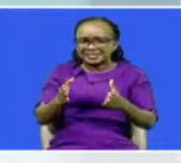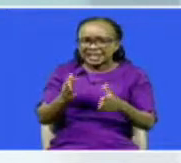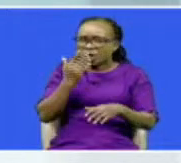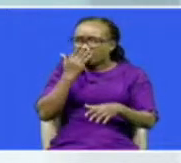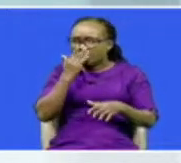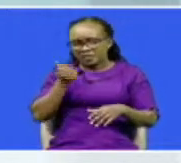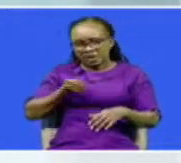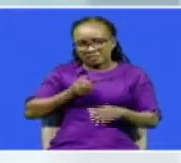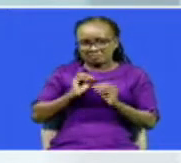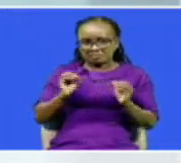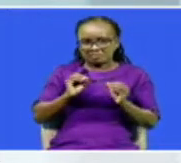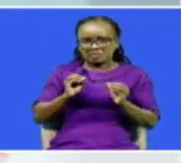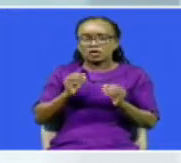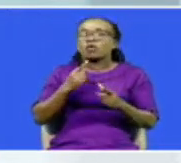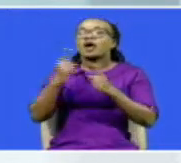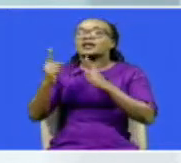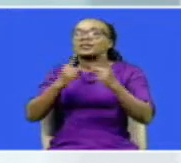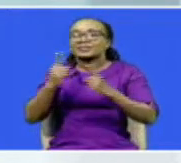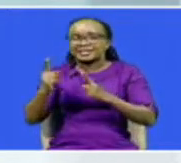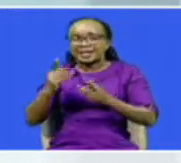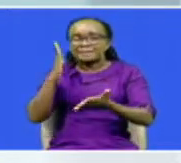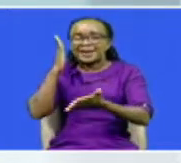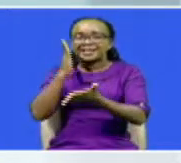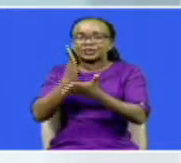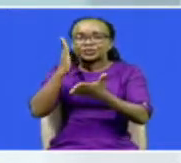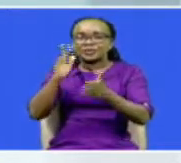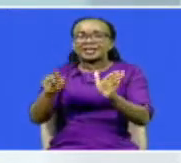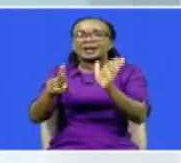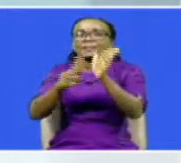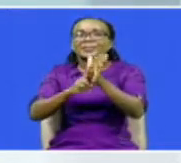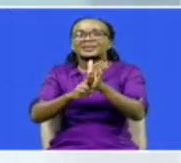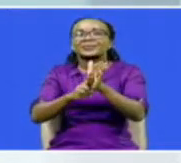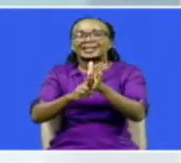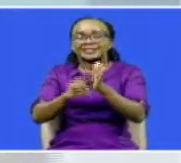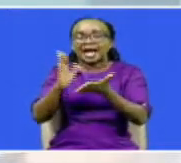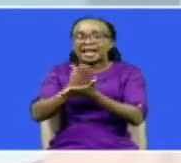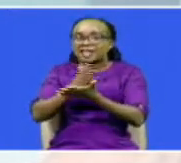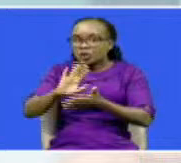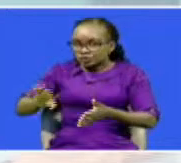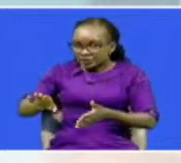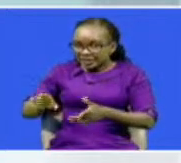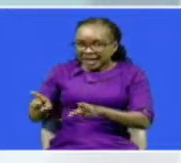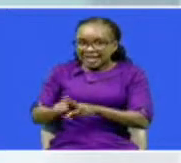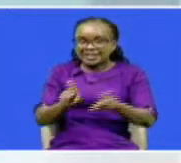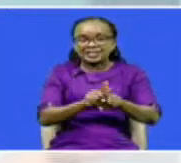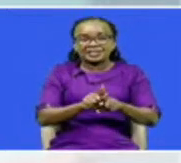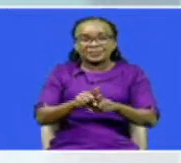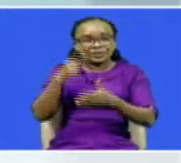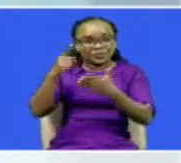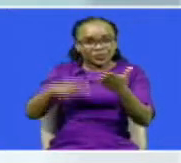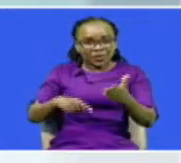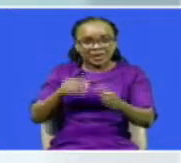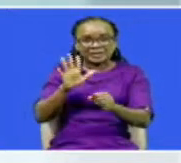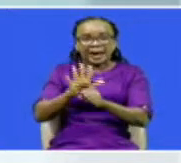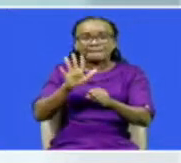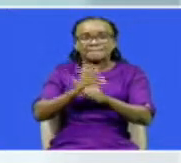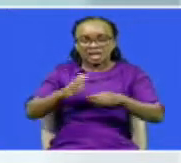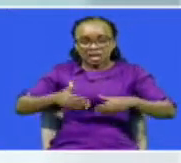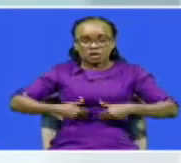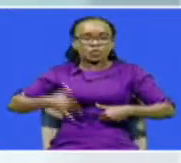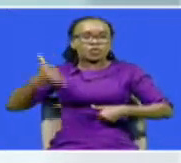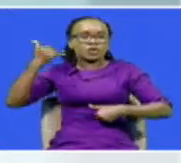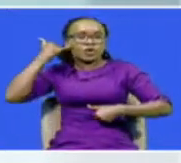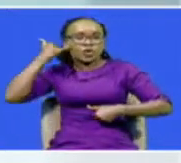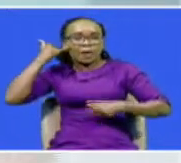flower girls. So I needed to speak my truth, representing the constituents. And by that, it made a lot of sense. Many youth called me, and women